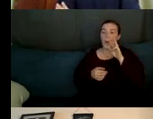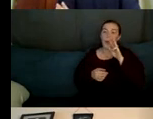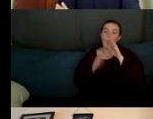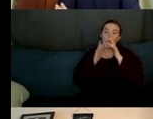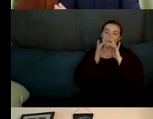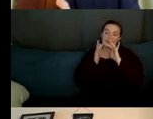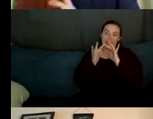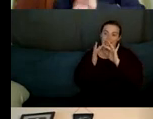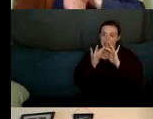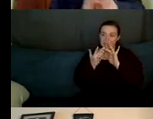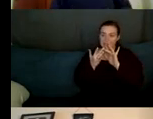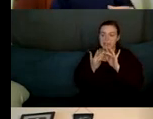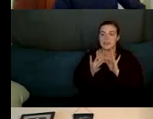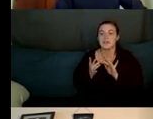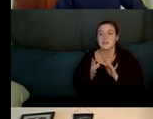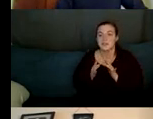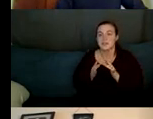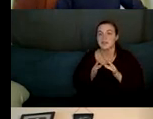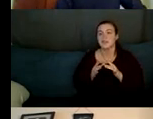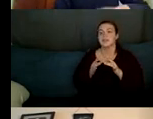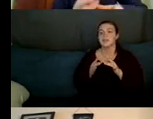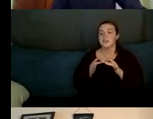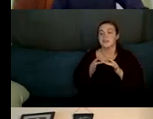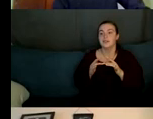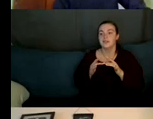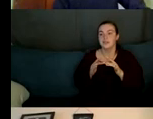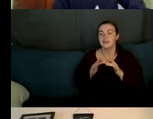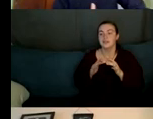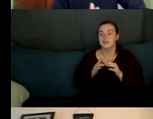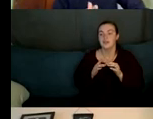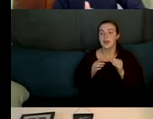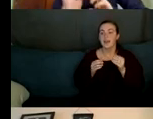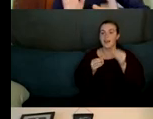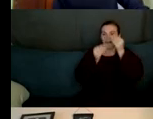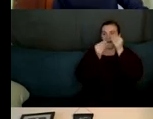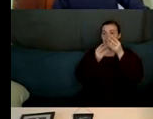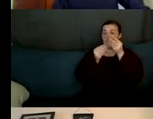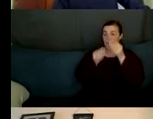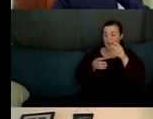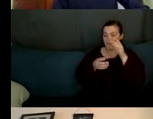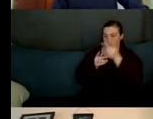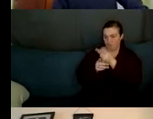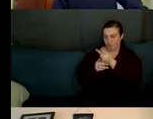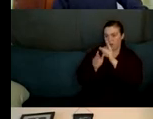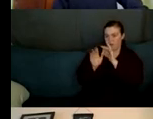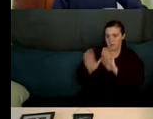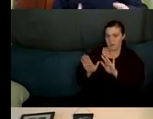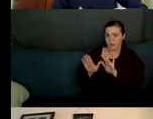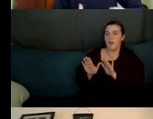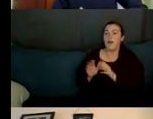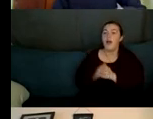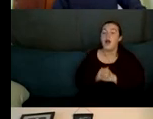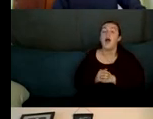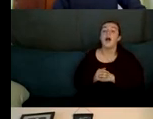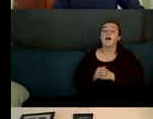Creating your website, you can keep all of your information really easy to find, and you have one spot